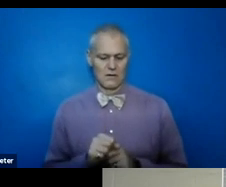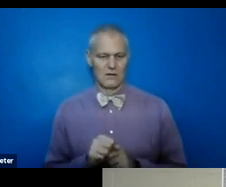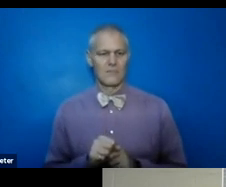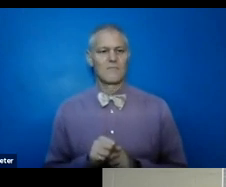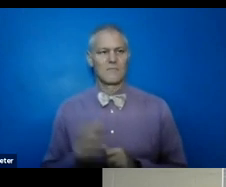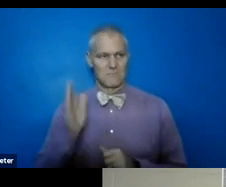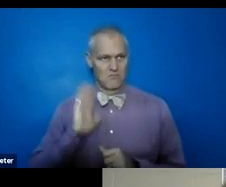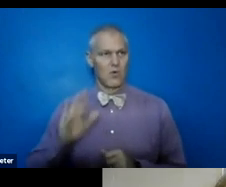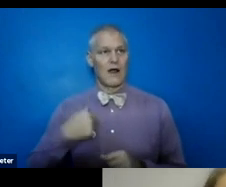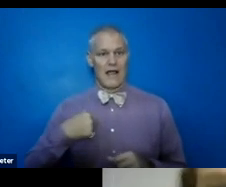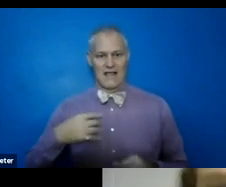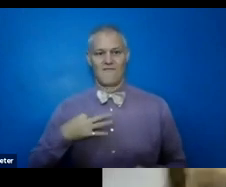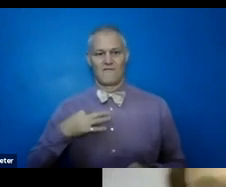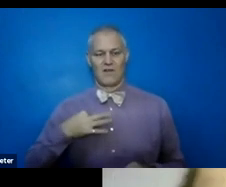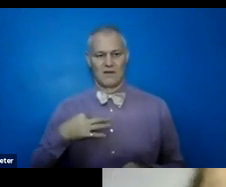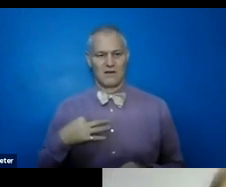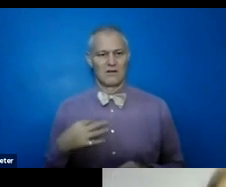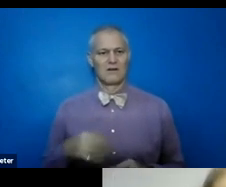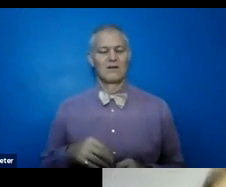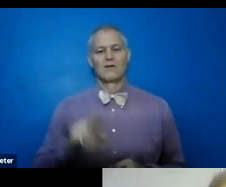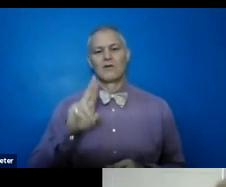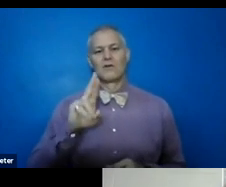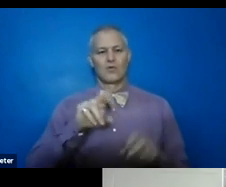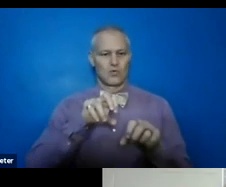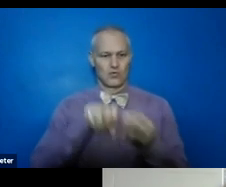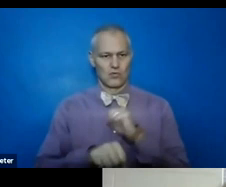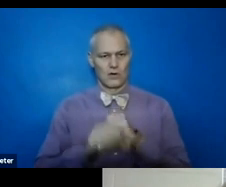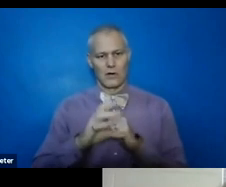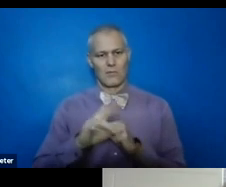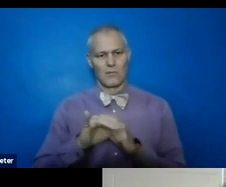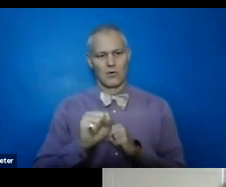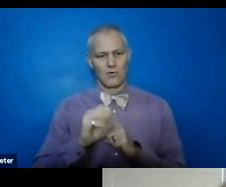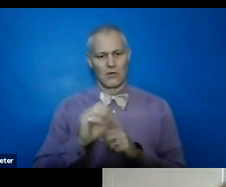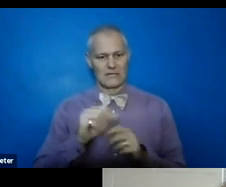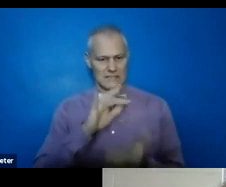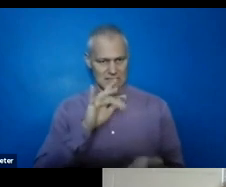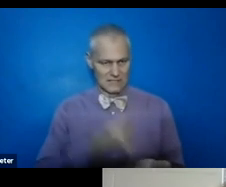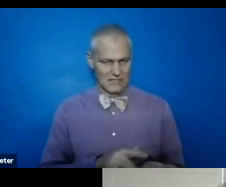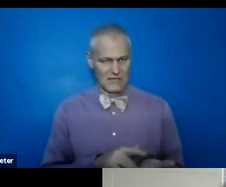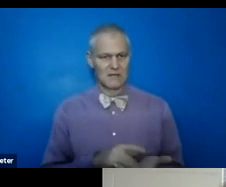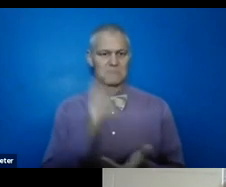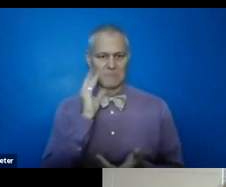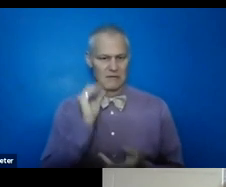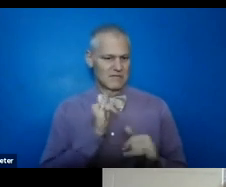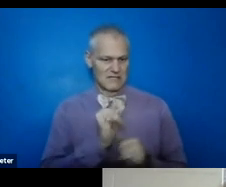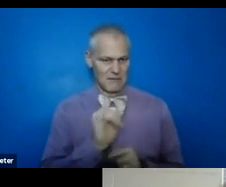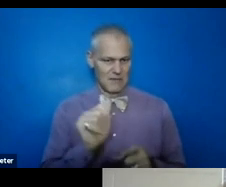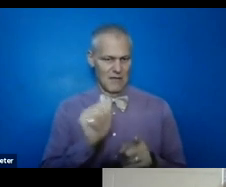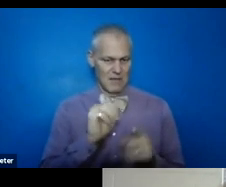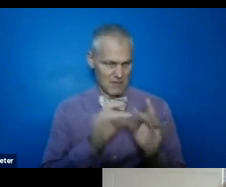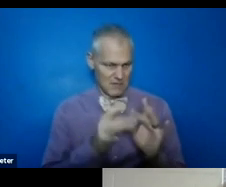was a volunteer in a rape crisis center for several years, I guess my experience there just validates what Amy was sharing, that like